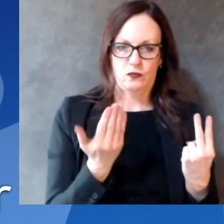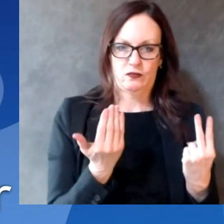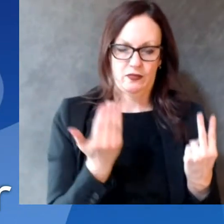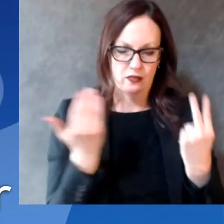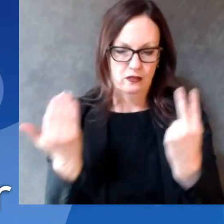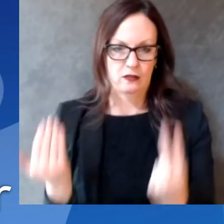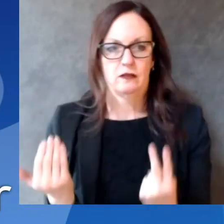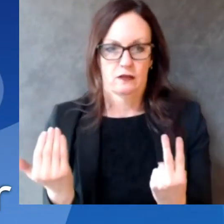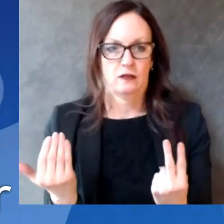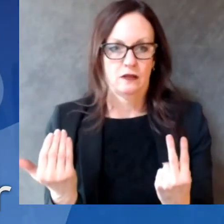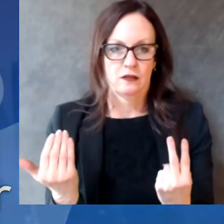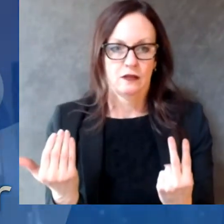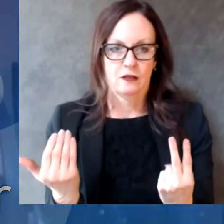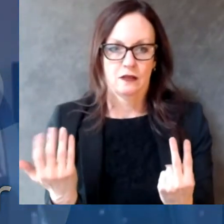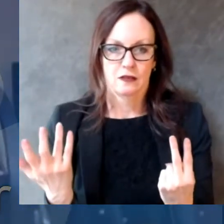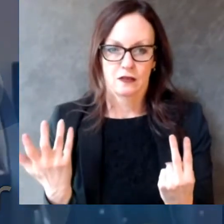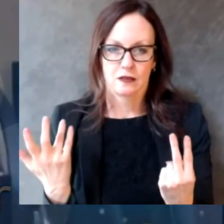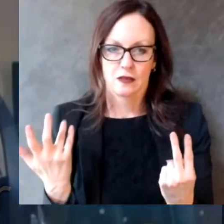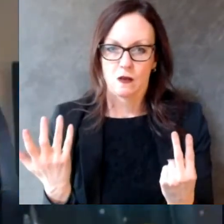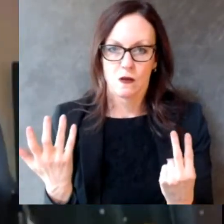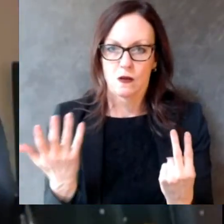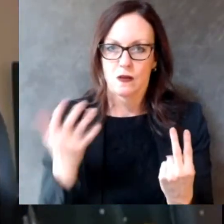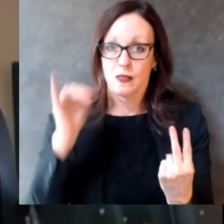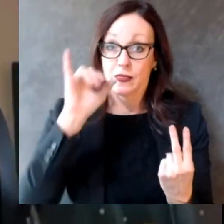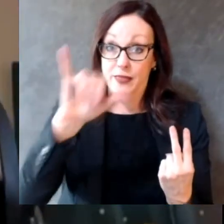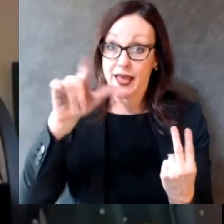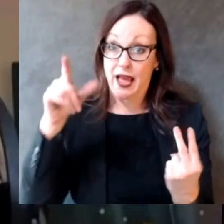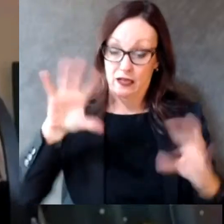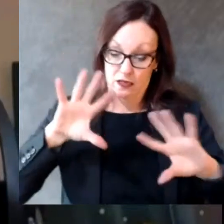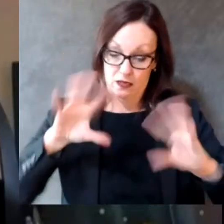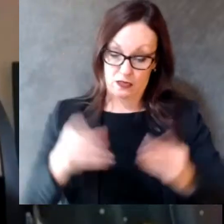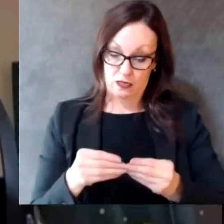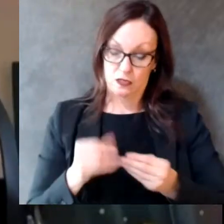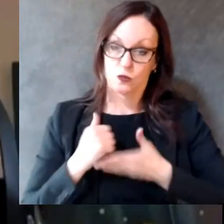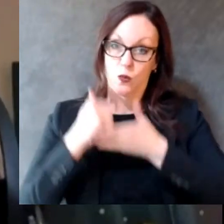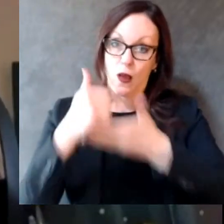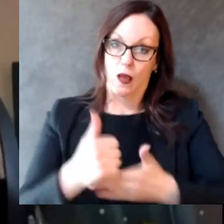Well, there's approximately 300,000